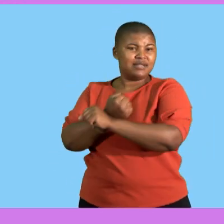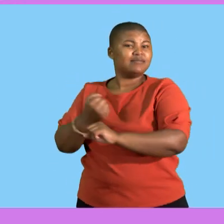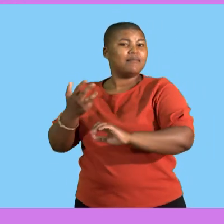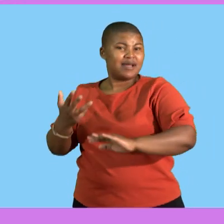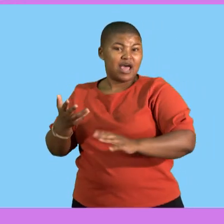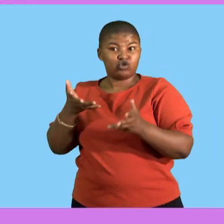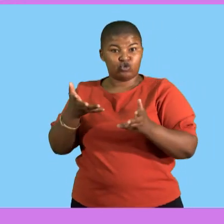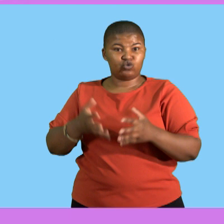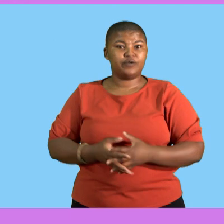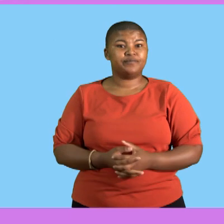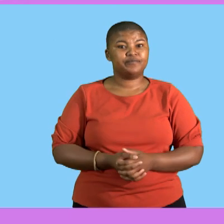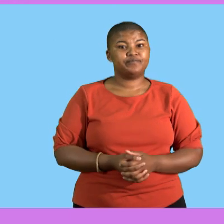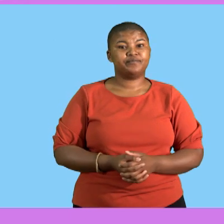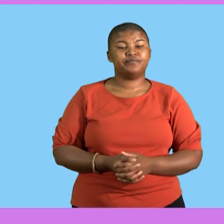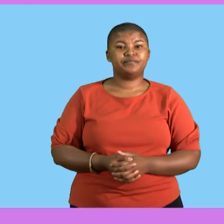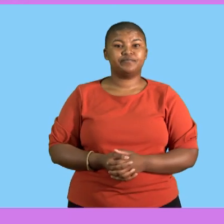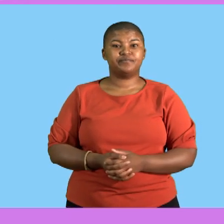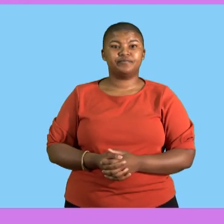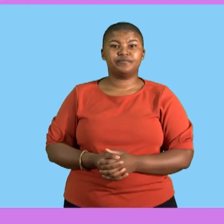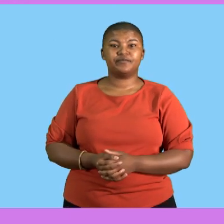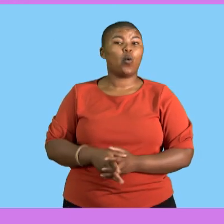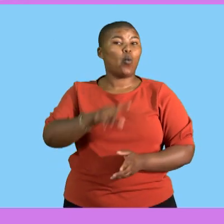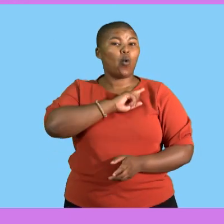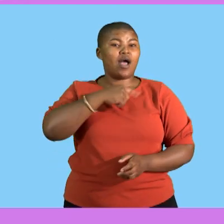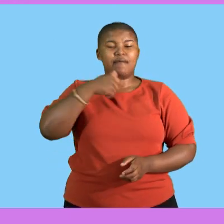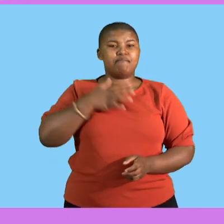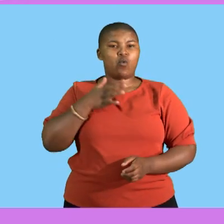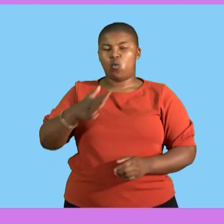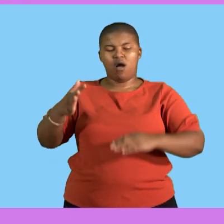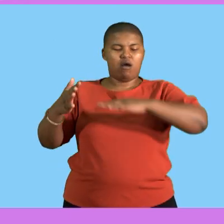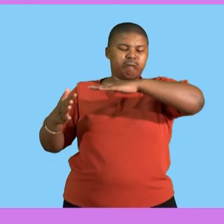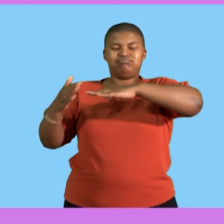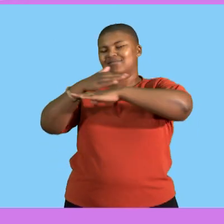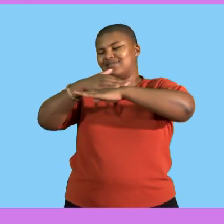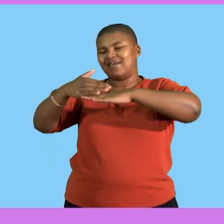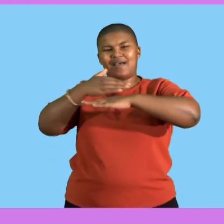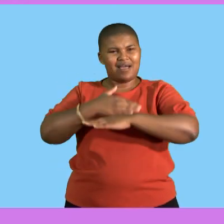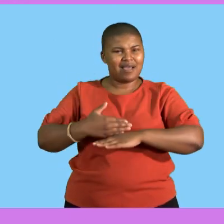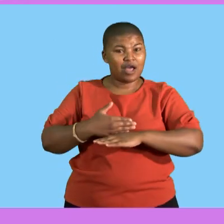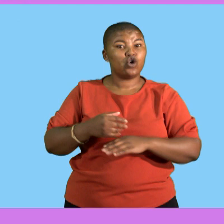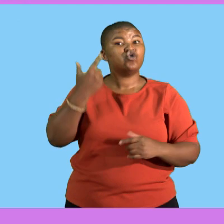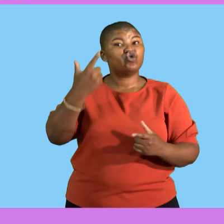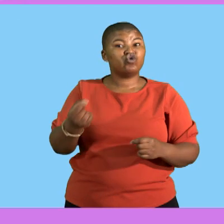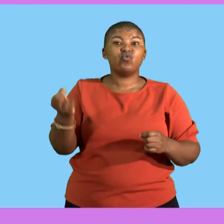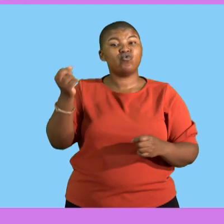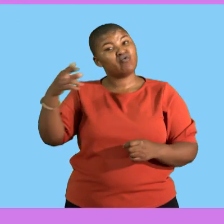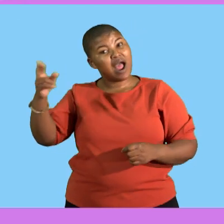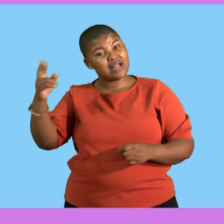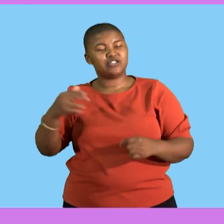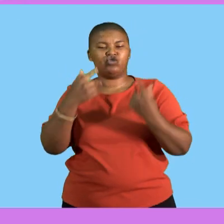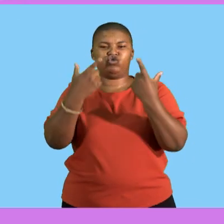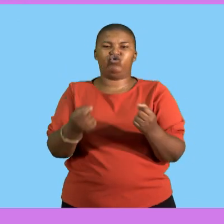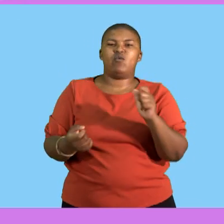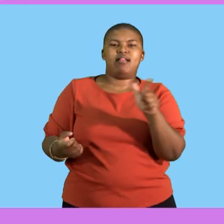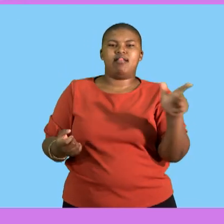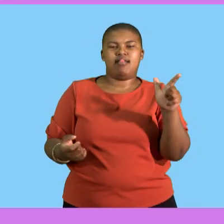multiply by 9, multiply by 9, so that it satisfies my rules of saying what you do on the right, you also do on the left, so that